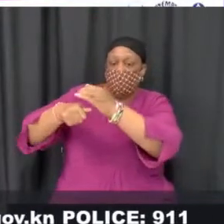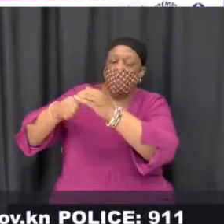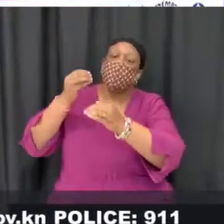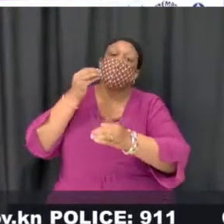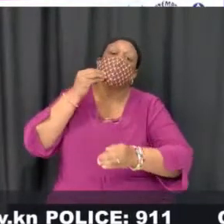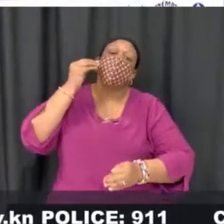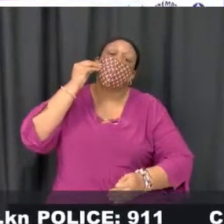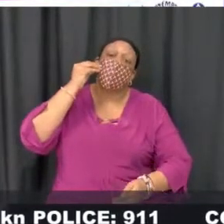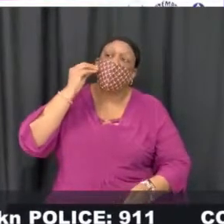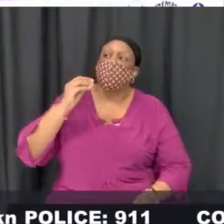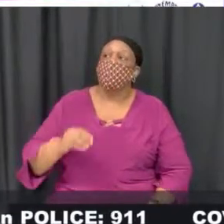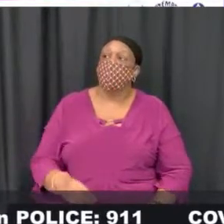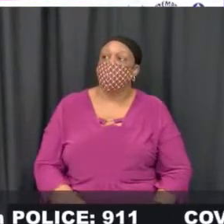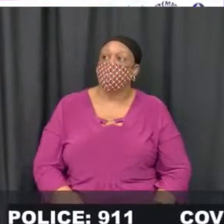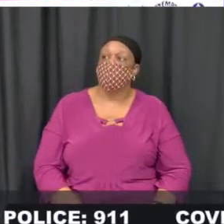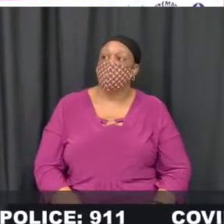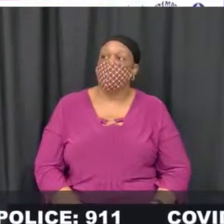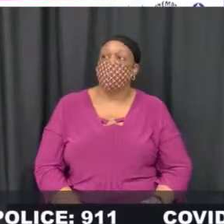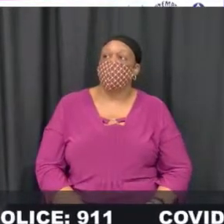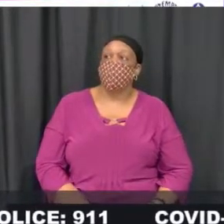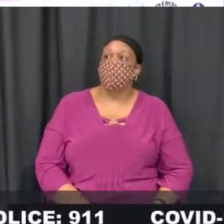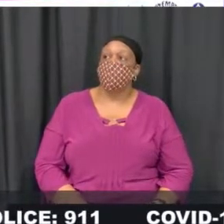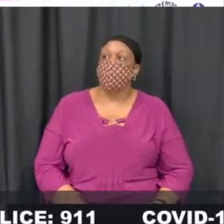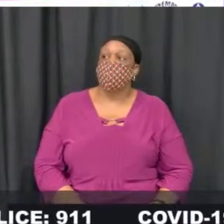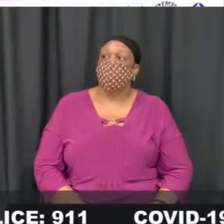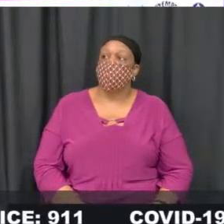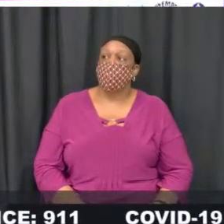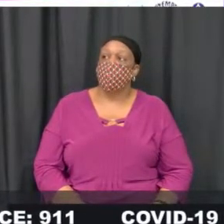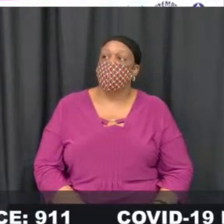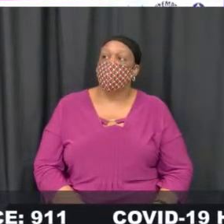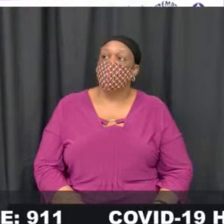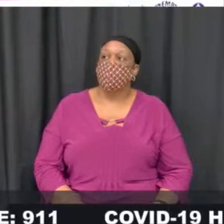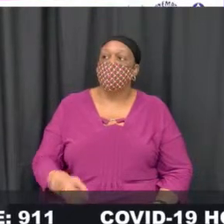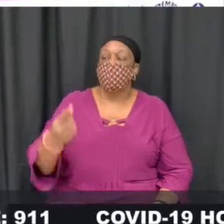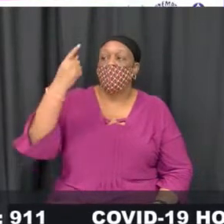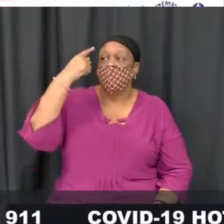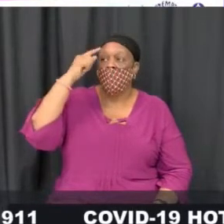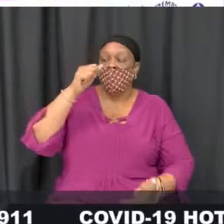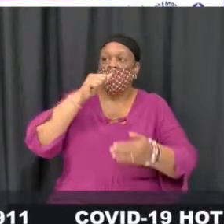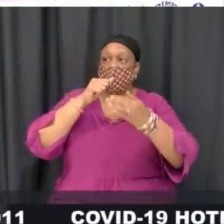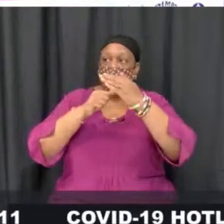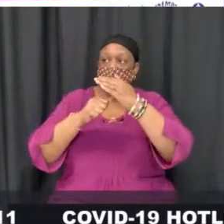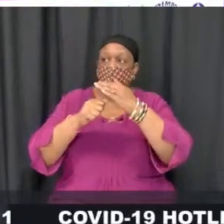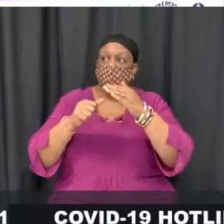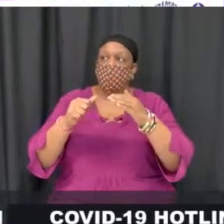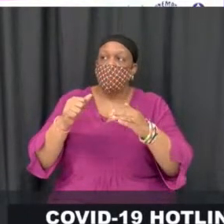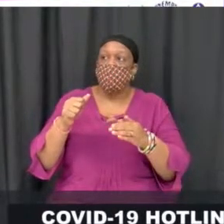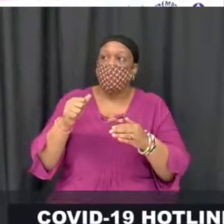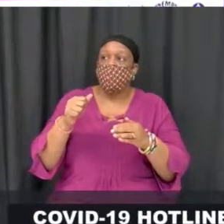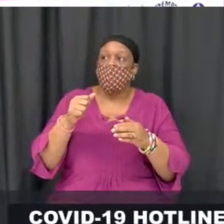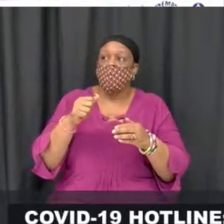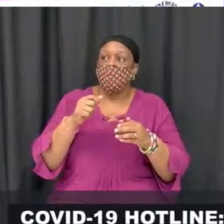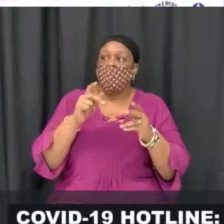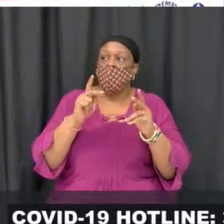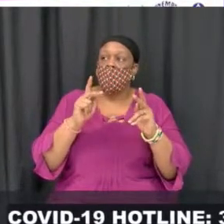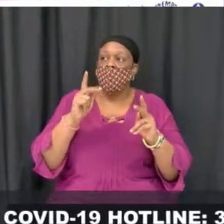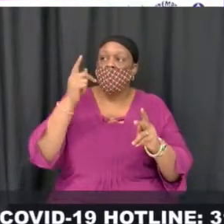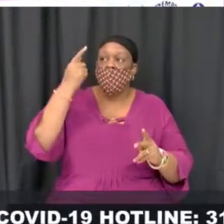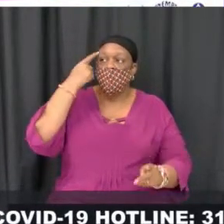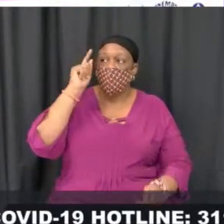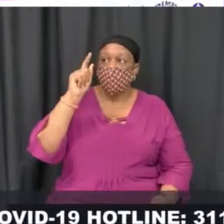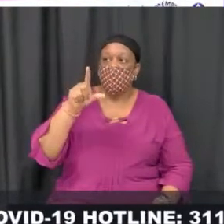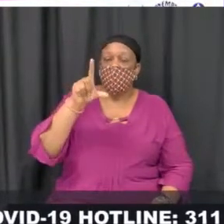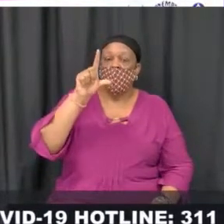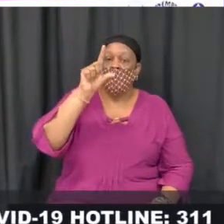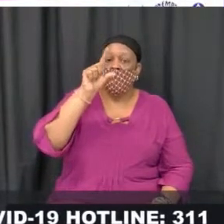Yes, we have established the cost of the security for the private security for home quarantine at $20